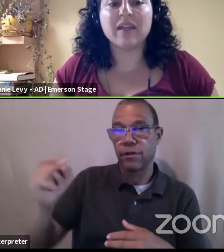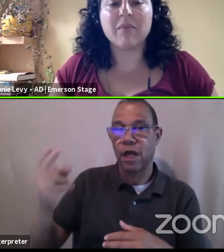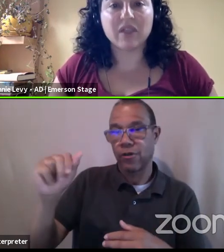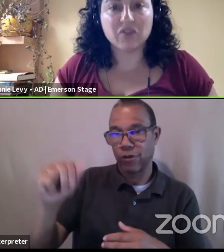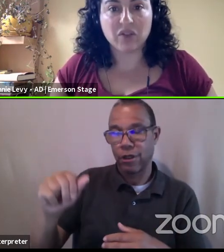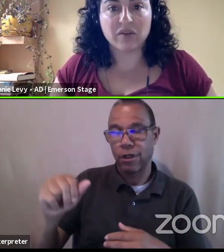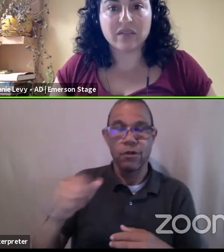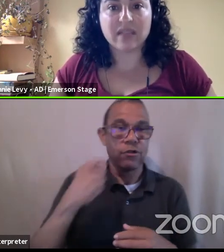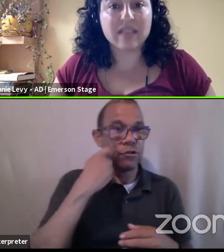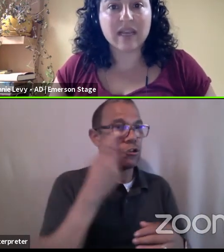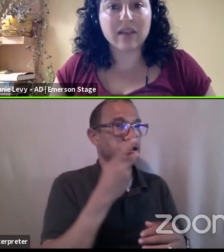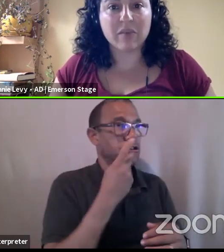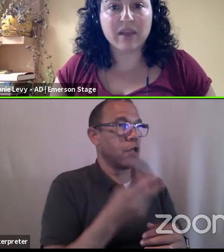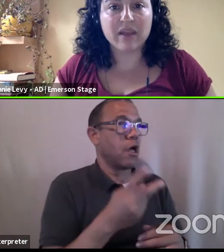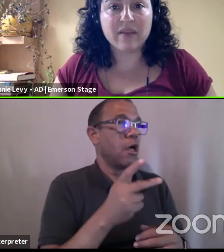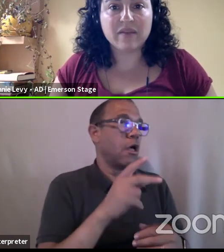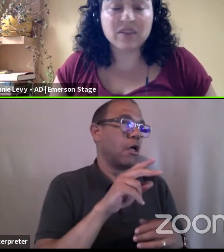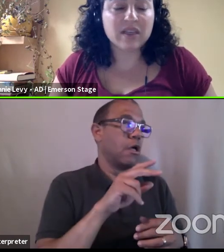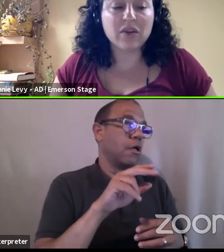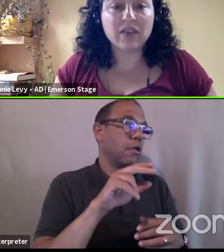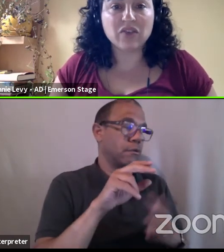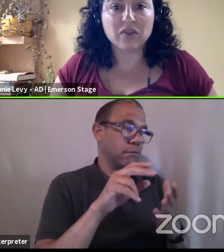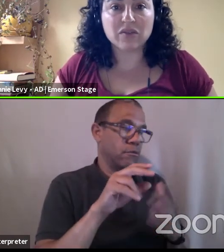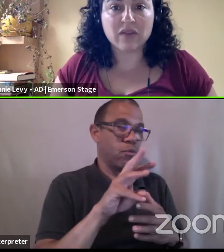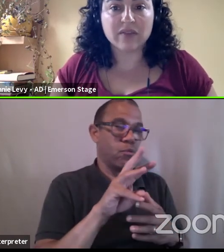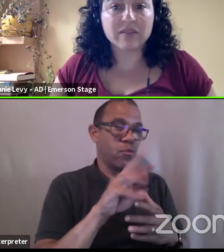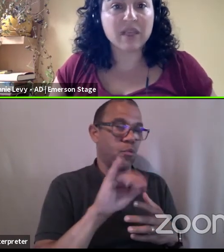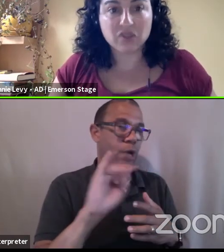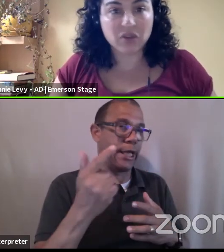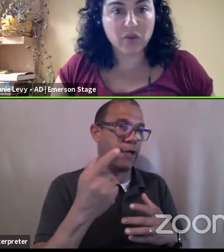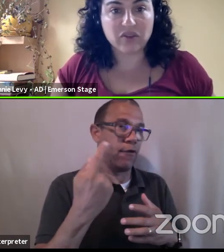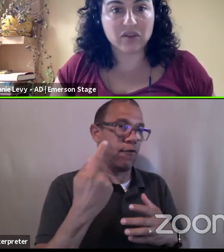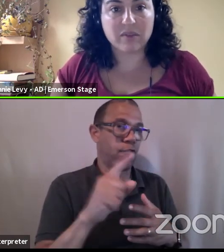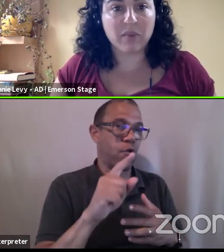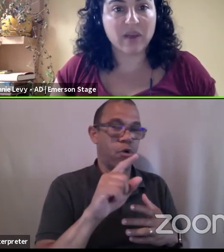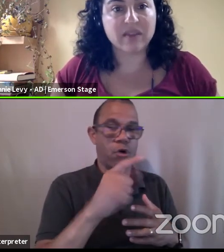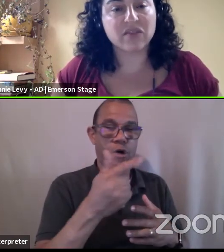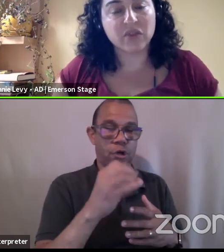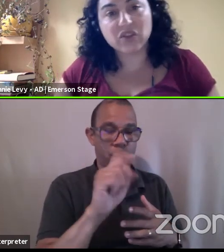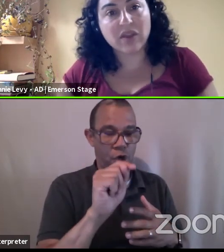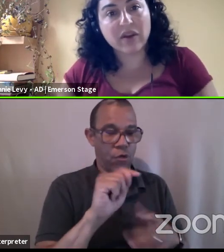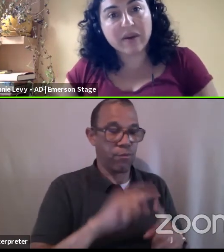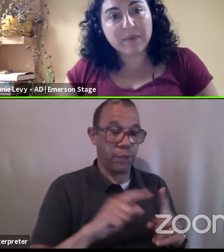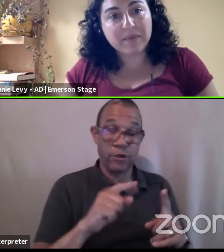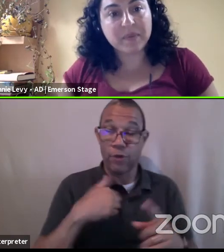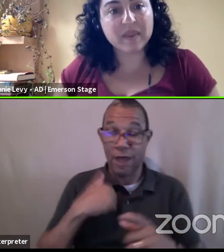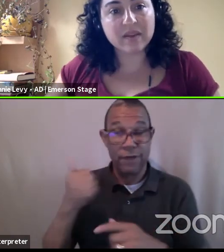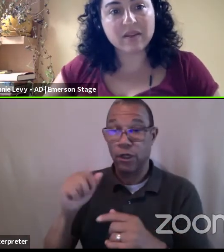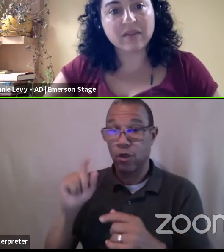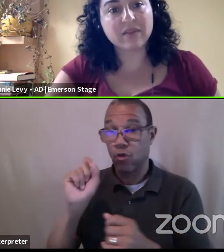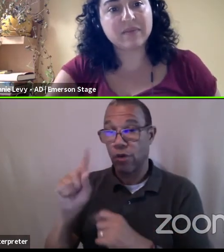study up on each other's aesthetic but just in hearing each other speak do you have questions about process for each other